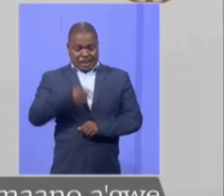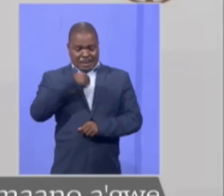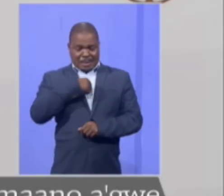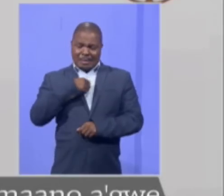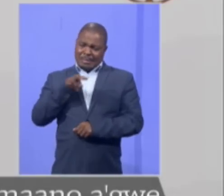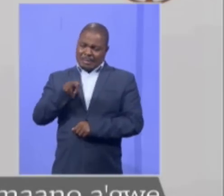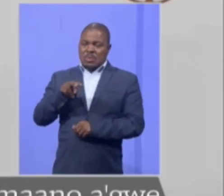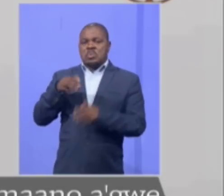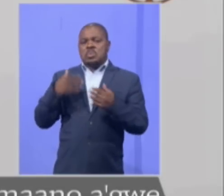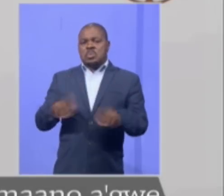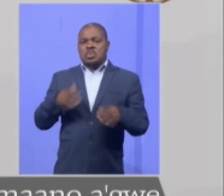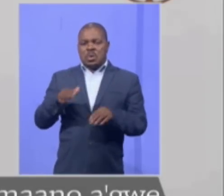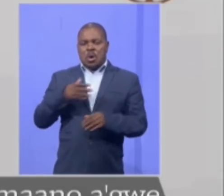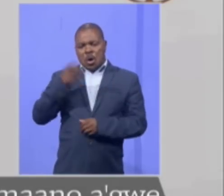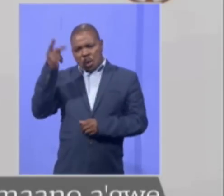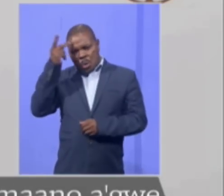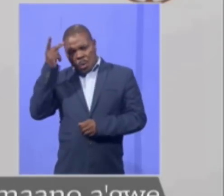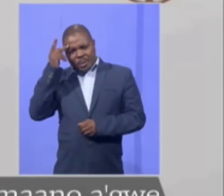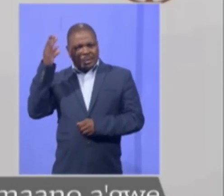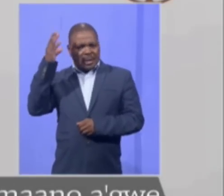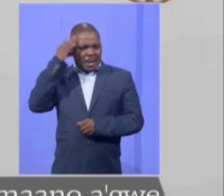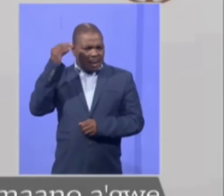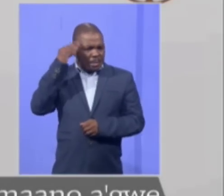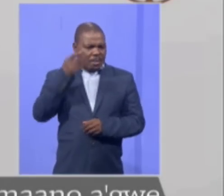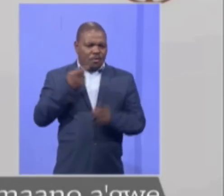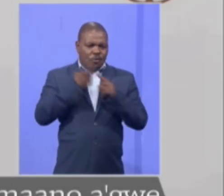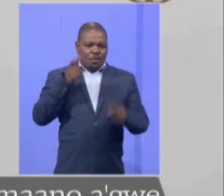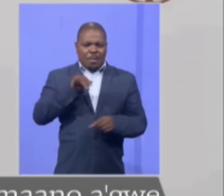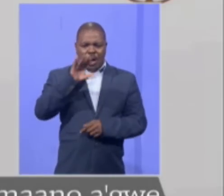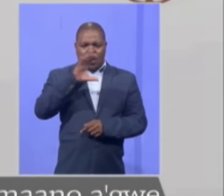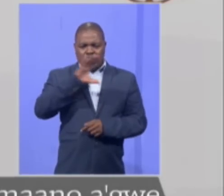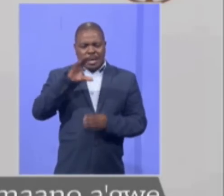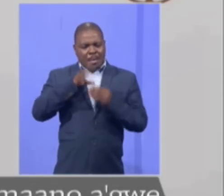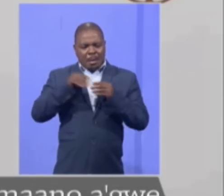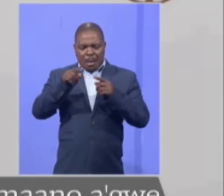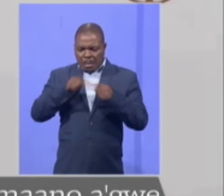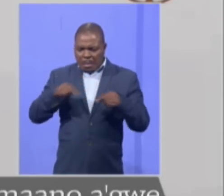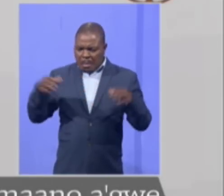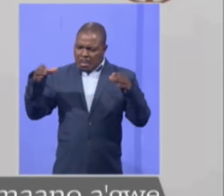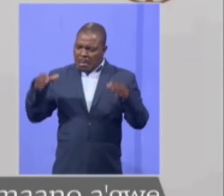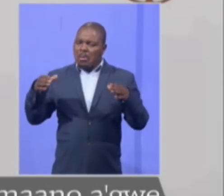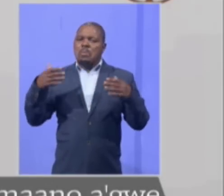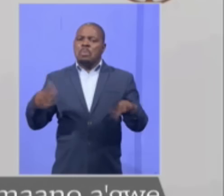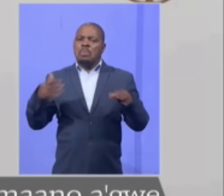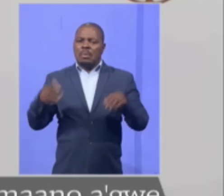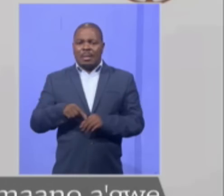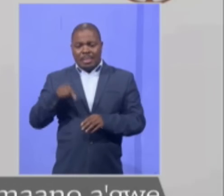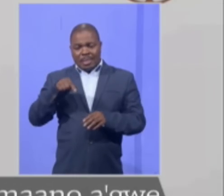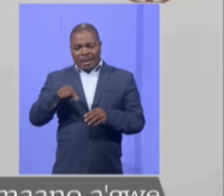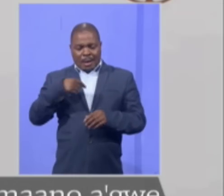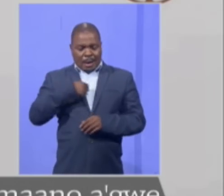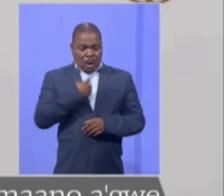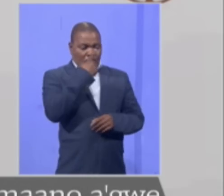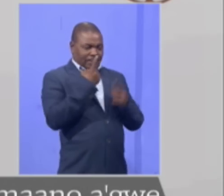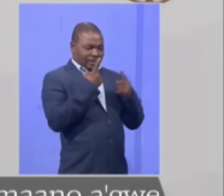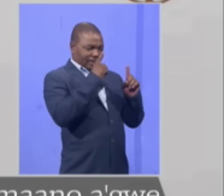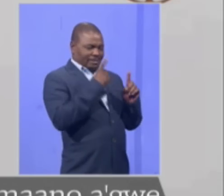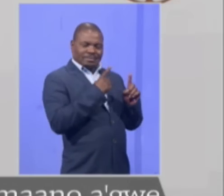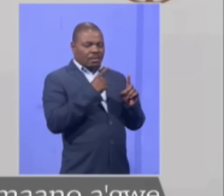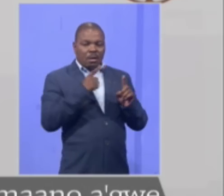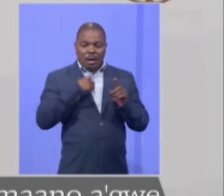the experiences and the knowledge of our IOC membership is. And I've never been successful as an individual. I've only ever